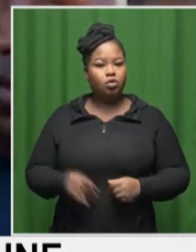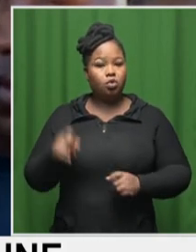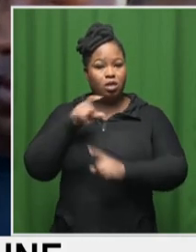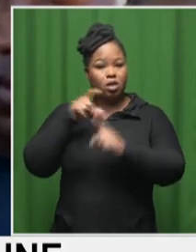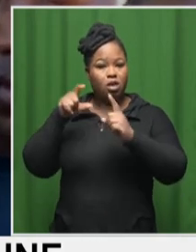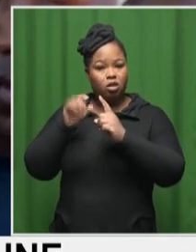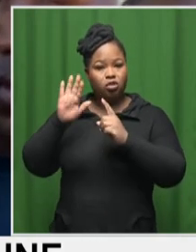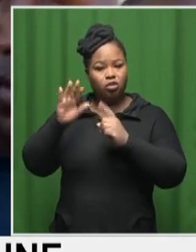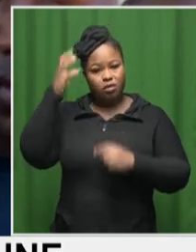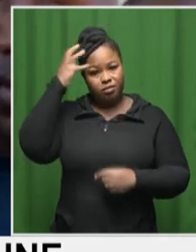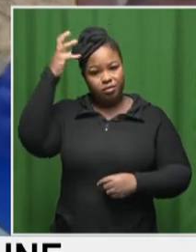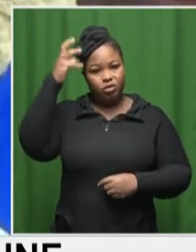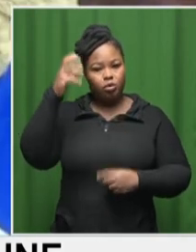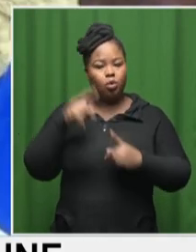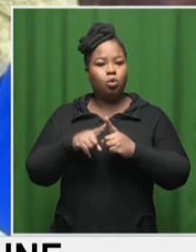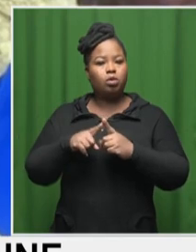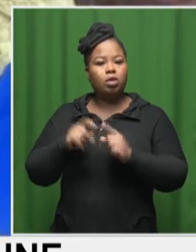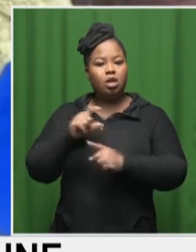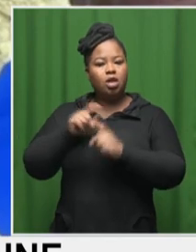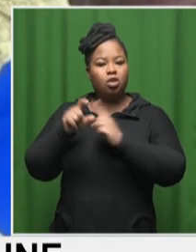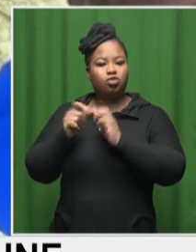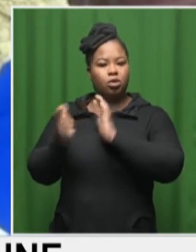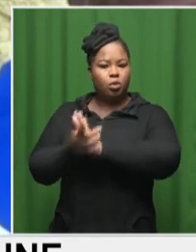culture, royal customary law.